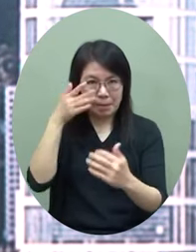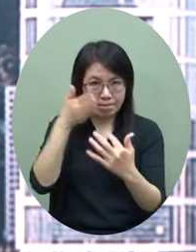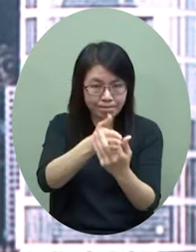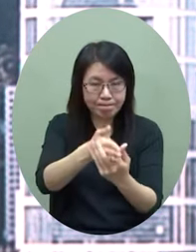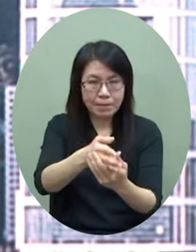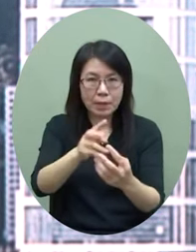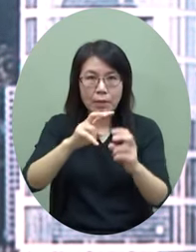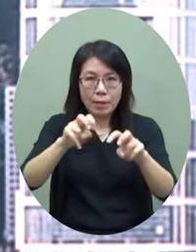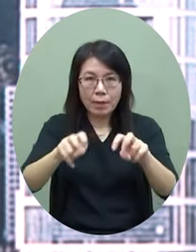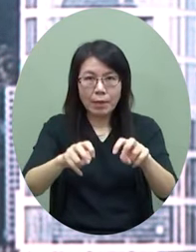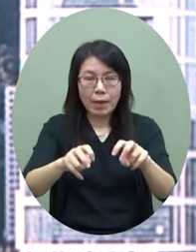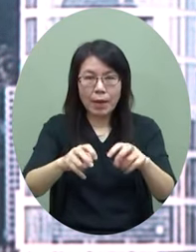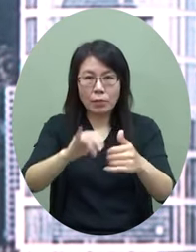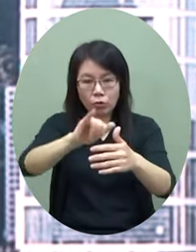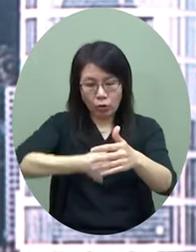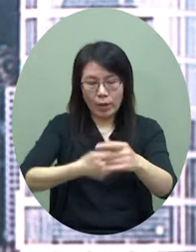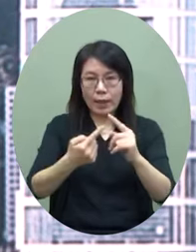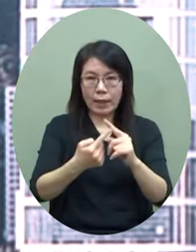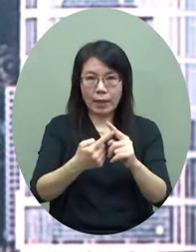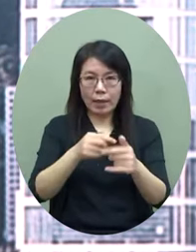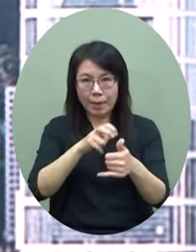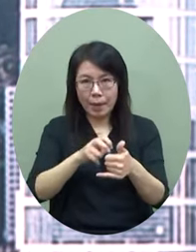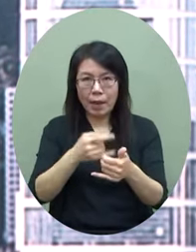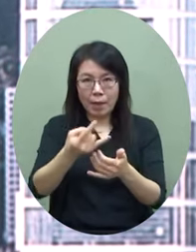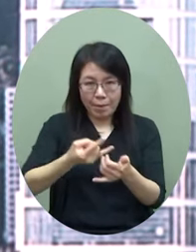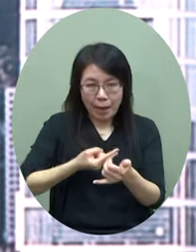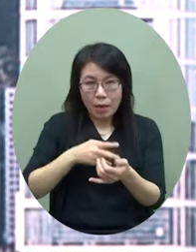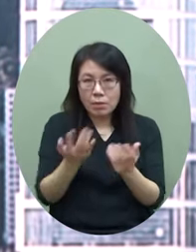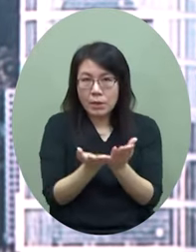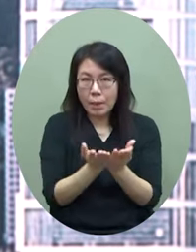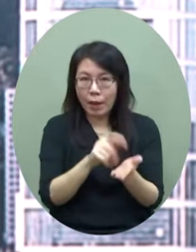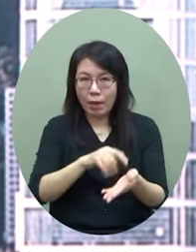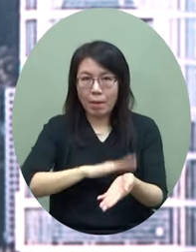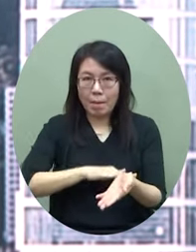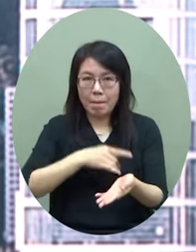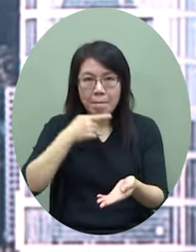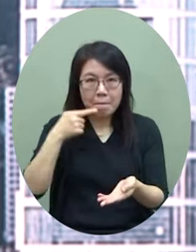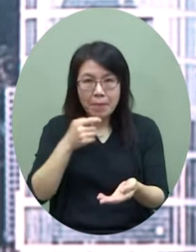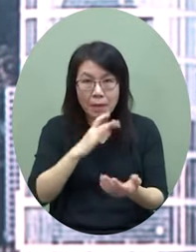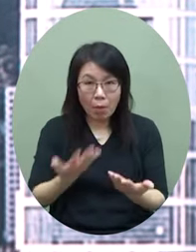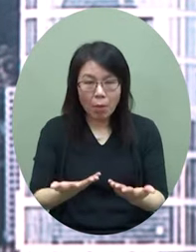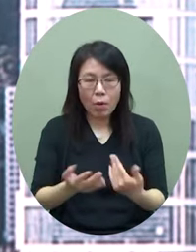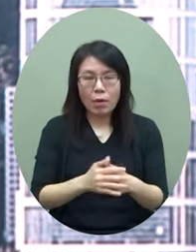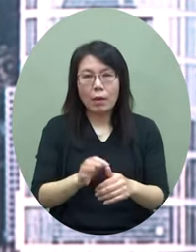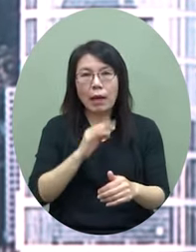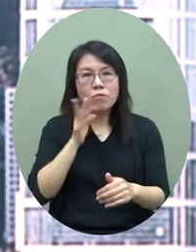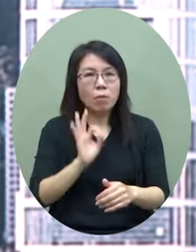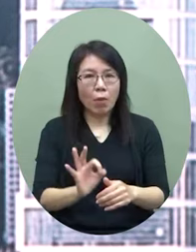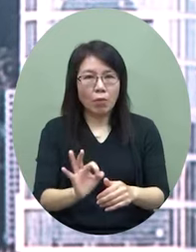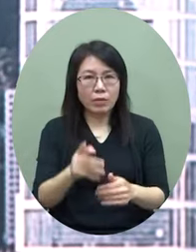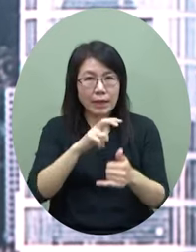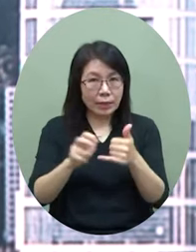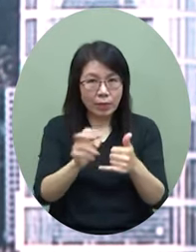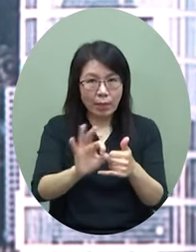buildingwhether you have an SMSshowing a negative resultif no that means that you have not compliedthen we will take down your personal data